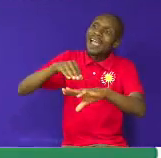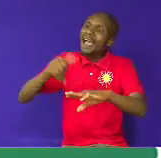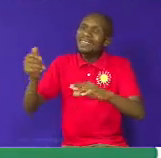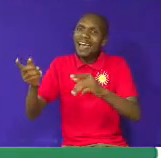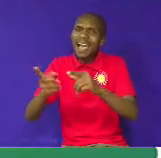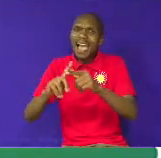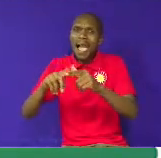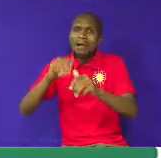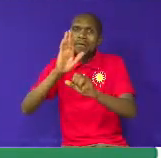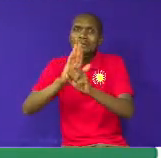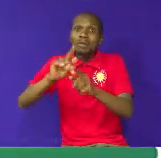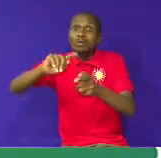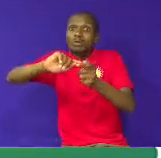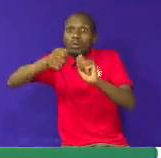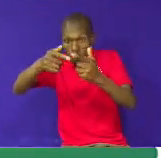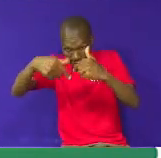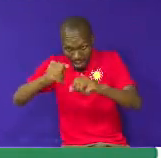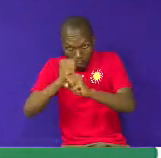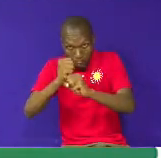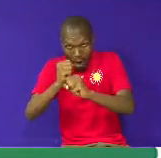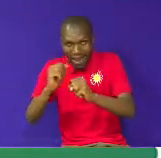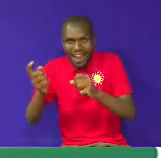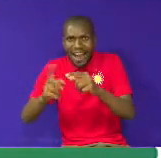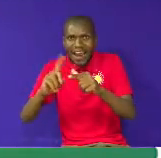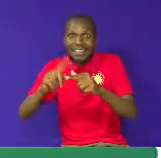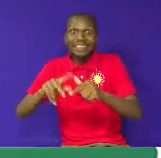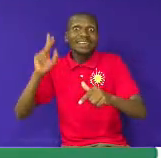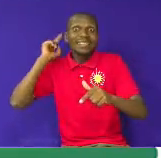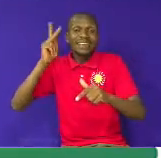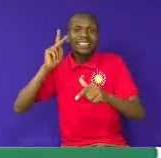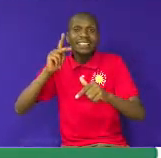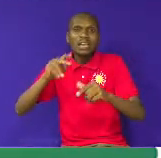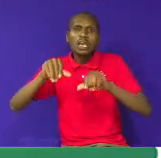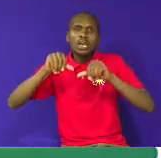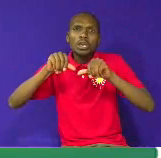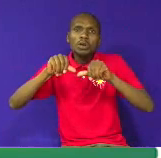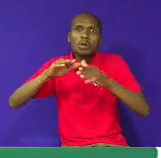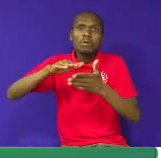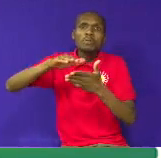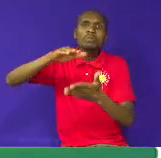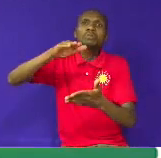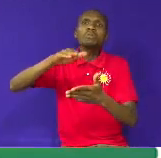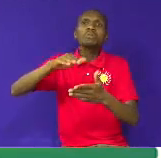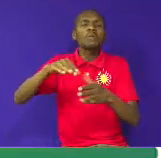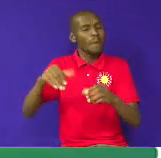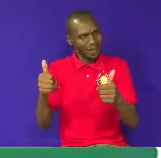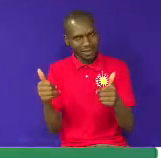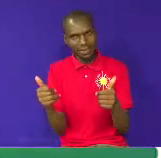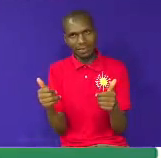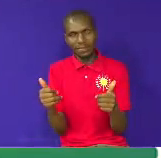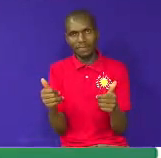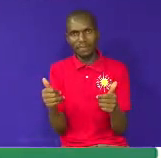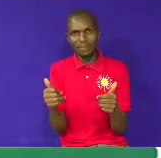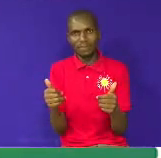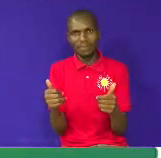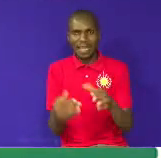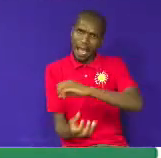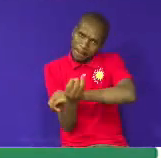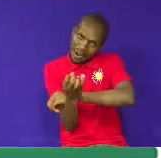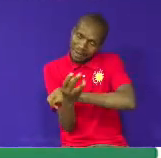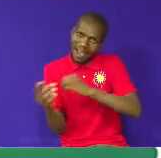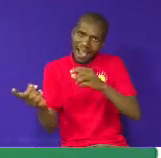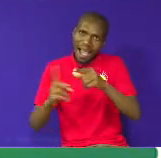Babas, to Chiamo. Then you see, Dranore, any benefit. But if you are